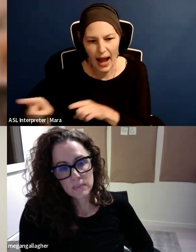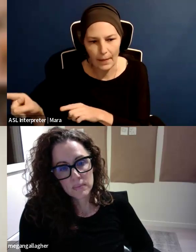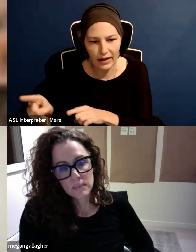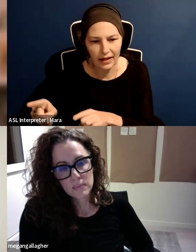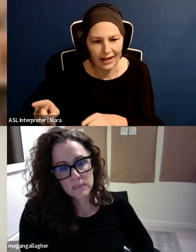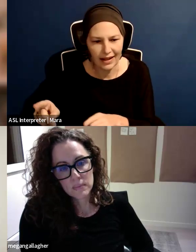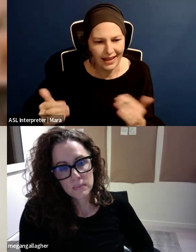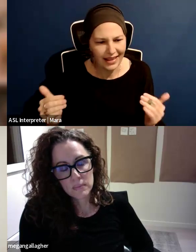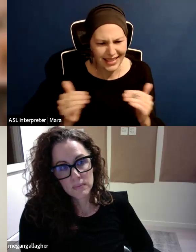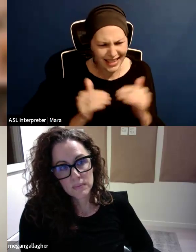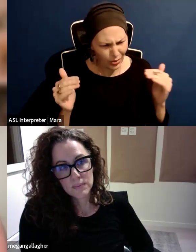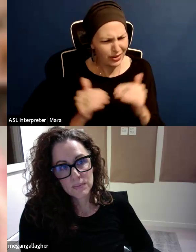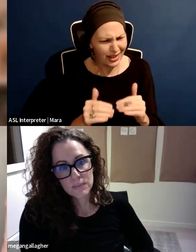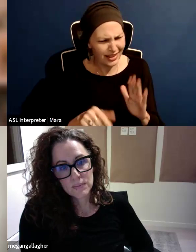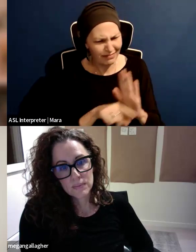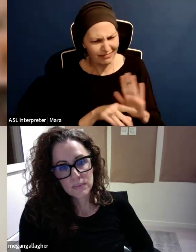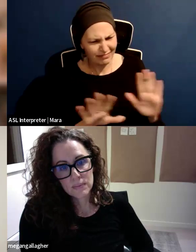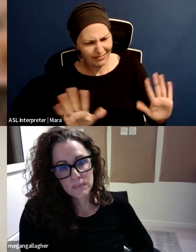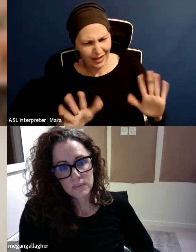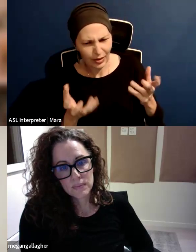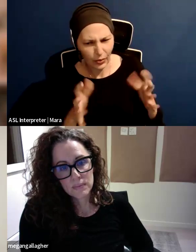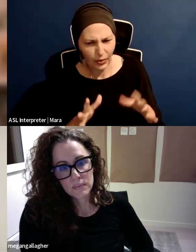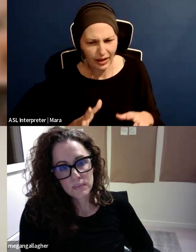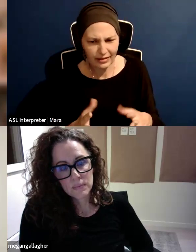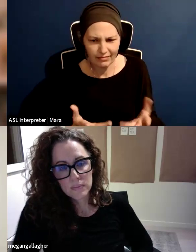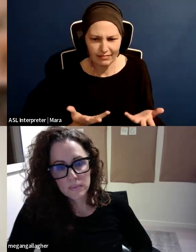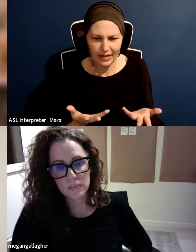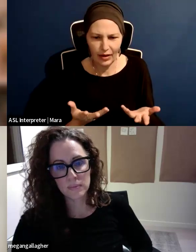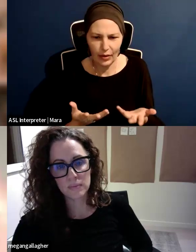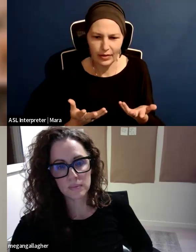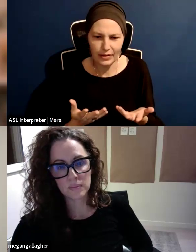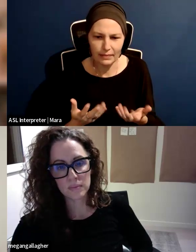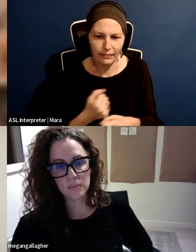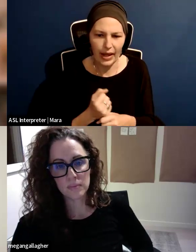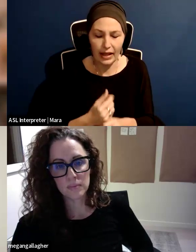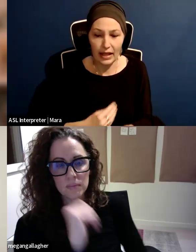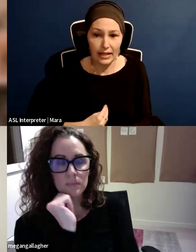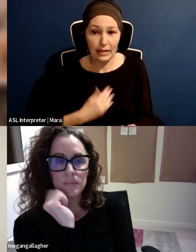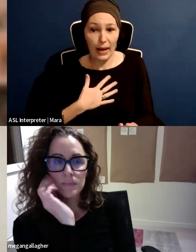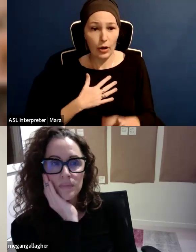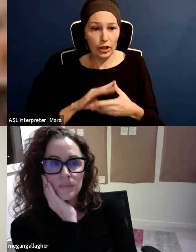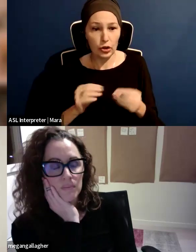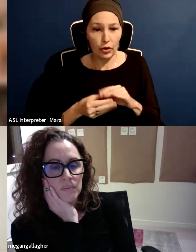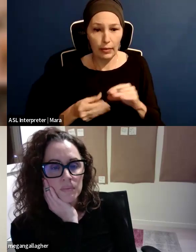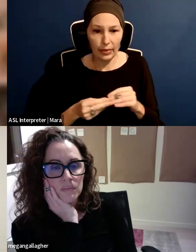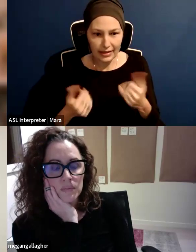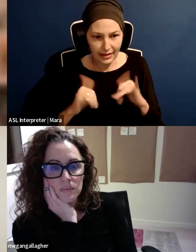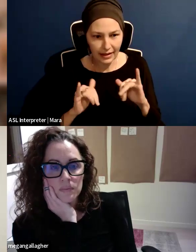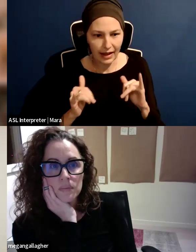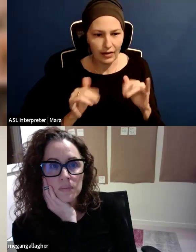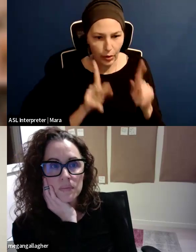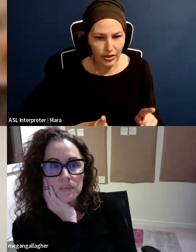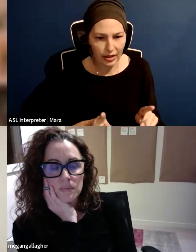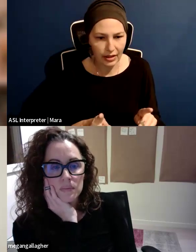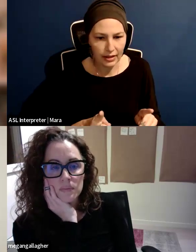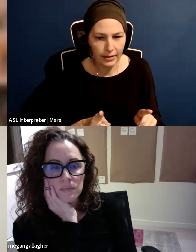And that's something not only to see actors not disabled portray those stories, but also as someone who